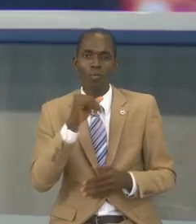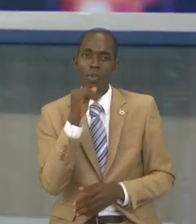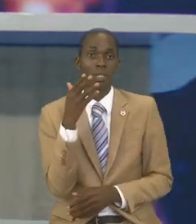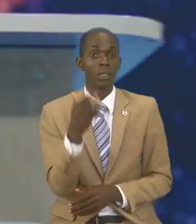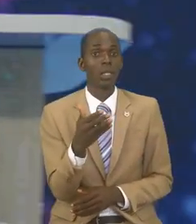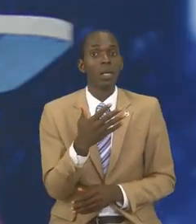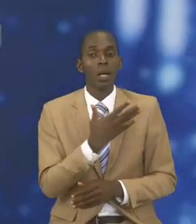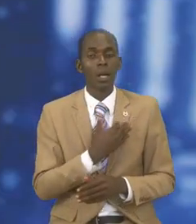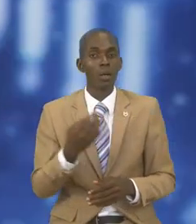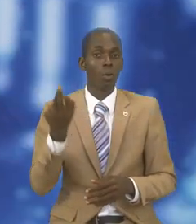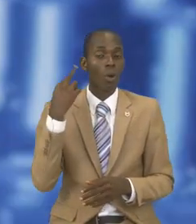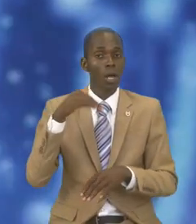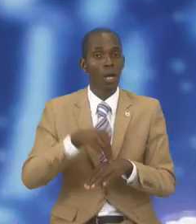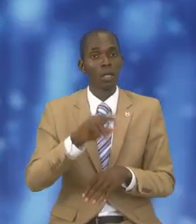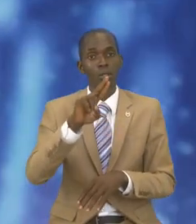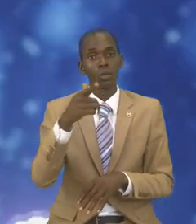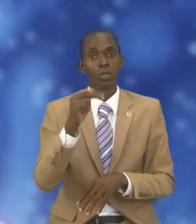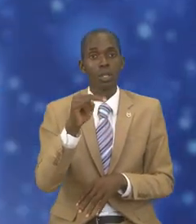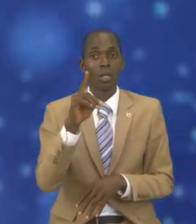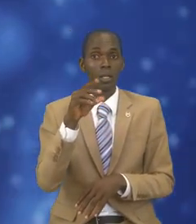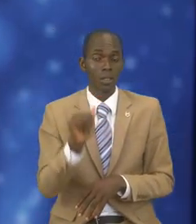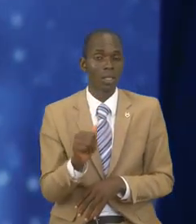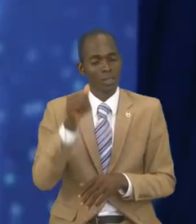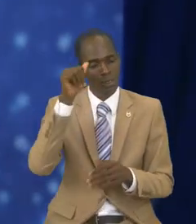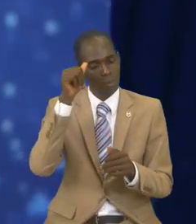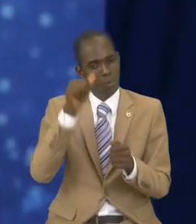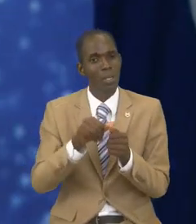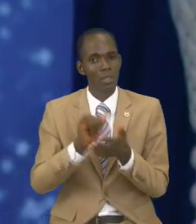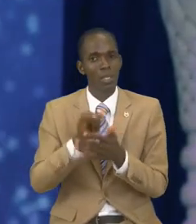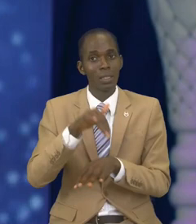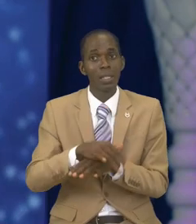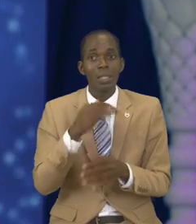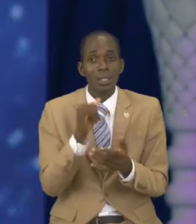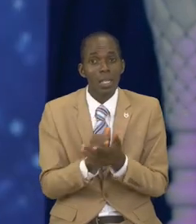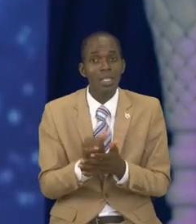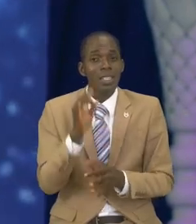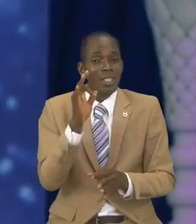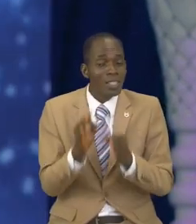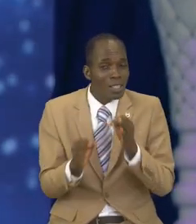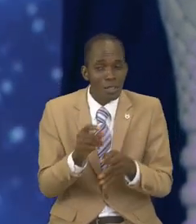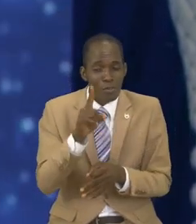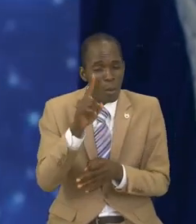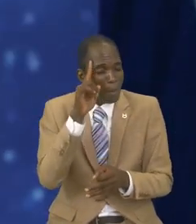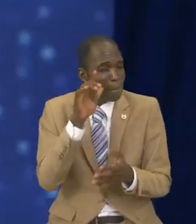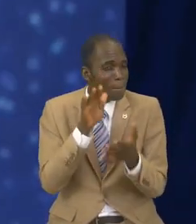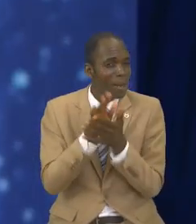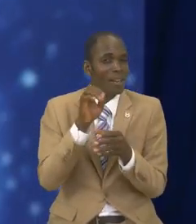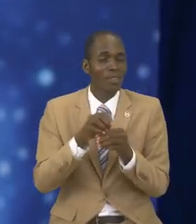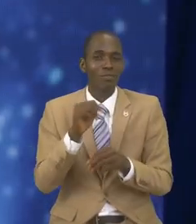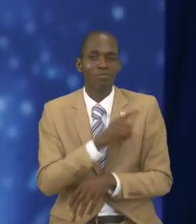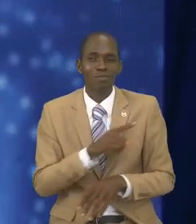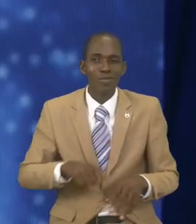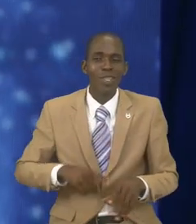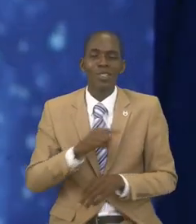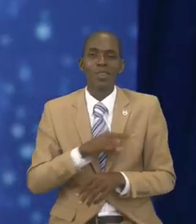when Uganda, and that night I remember I was there, I was saying, if you believe in the Lord will answer